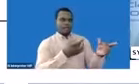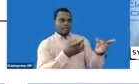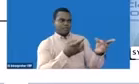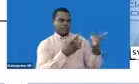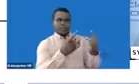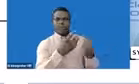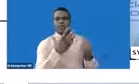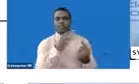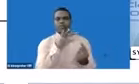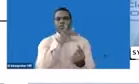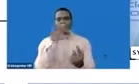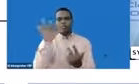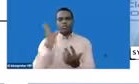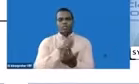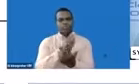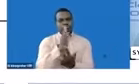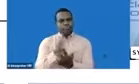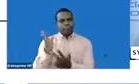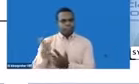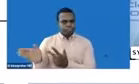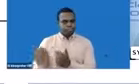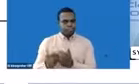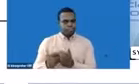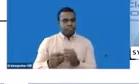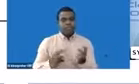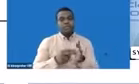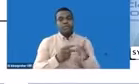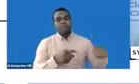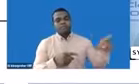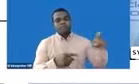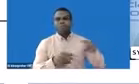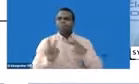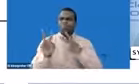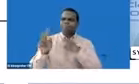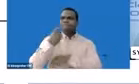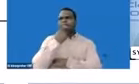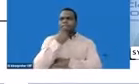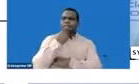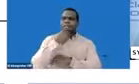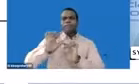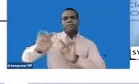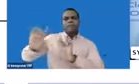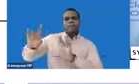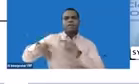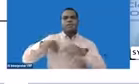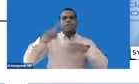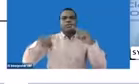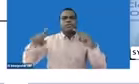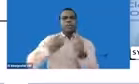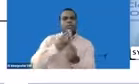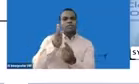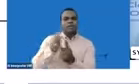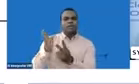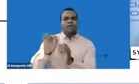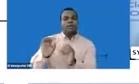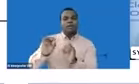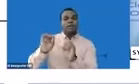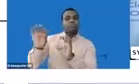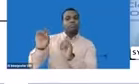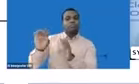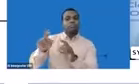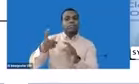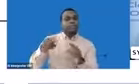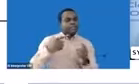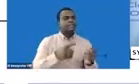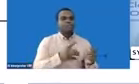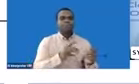feedback options to actually give feedback. And the last thing, the last module is on actionable